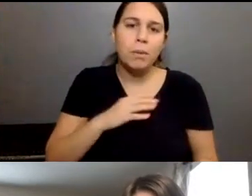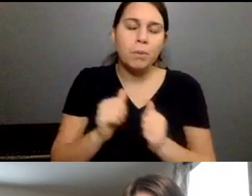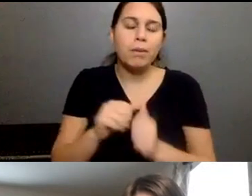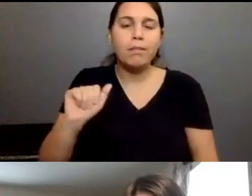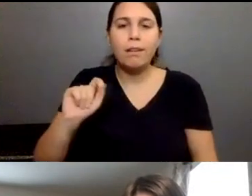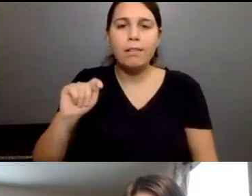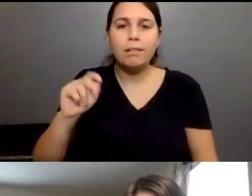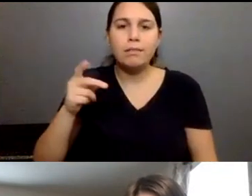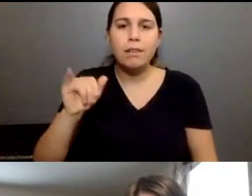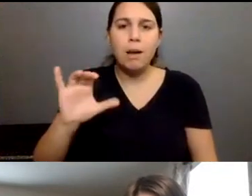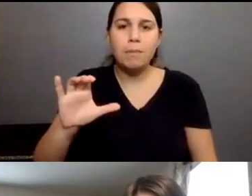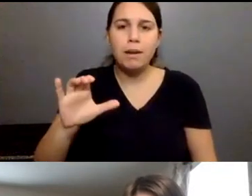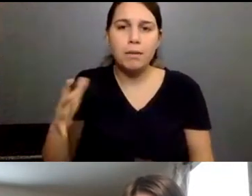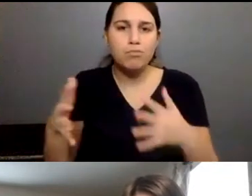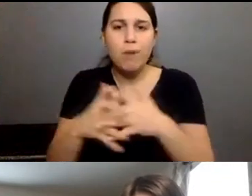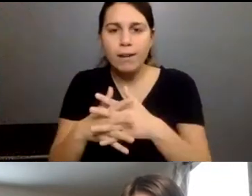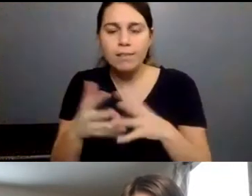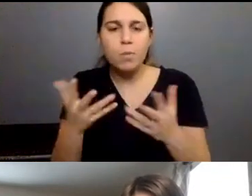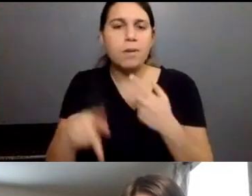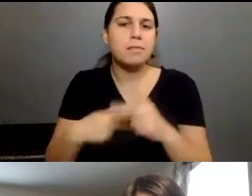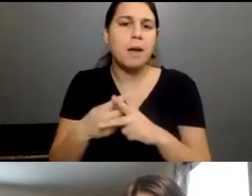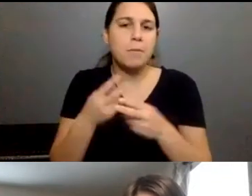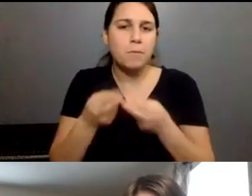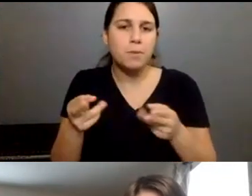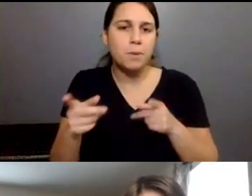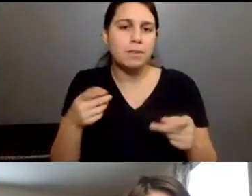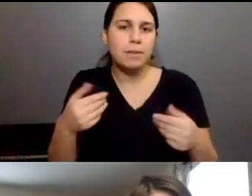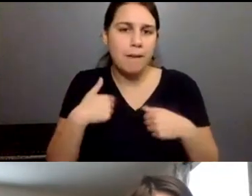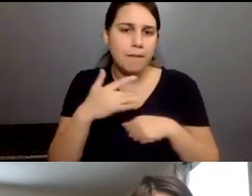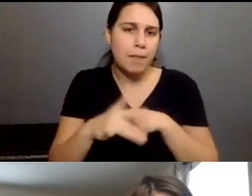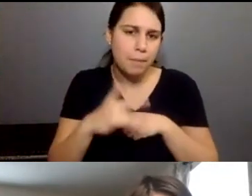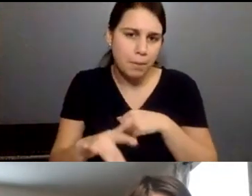pregnancy and the type of resources available.